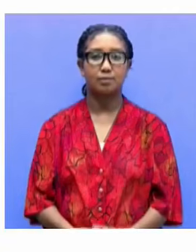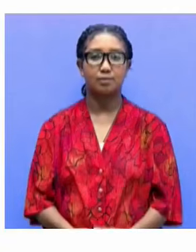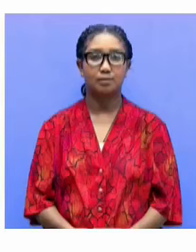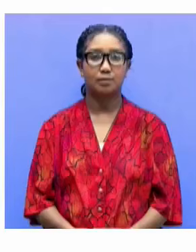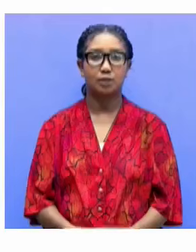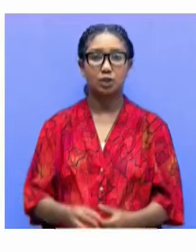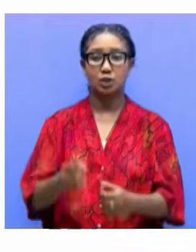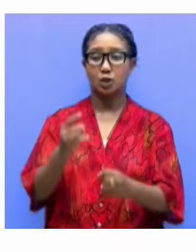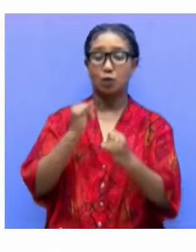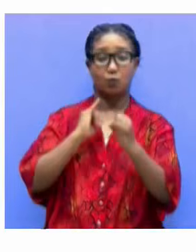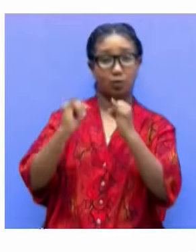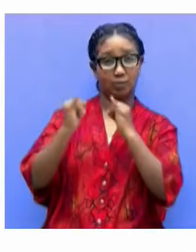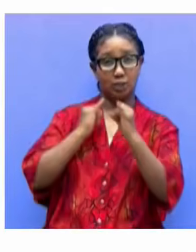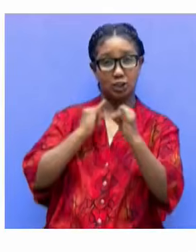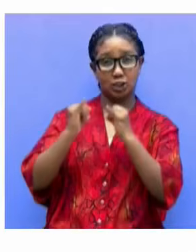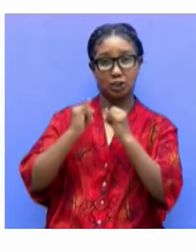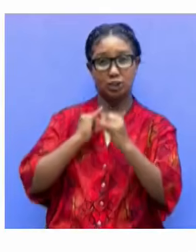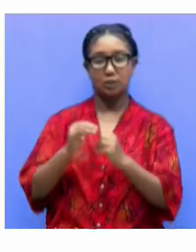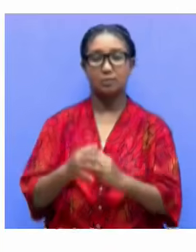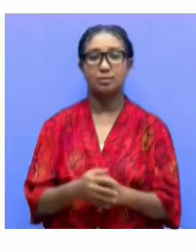the information